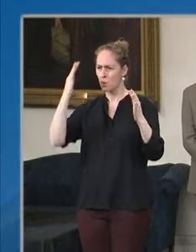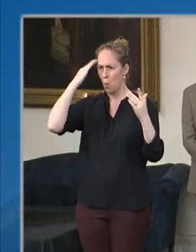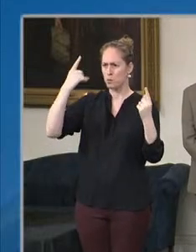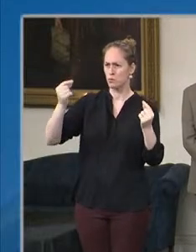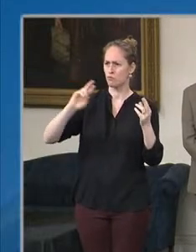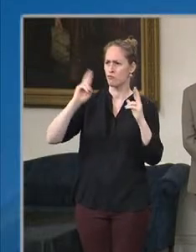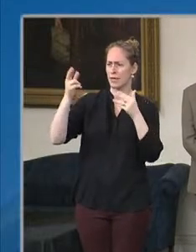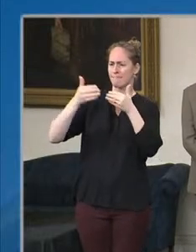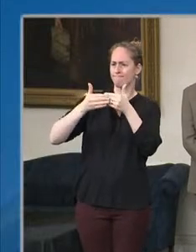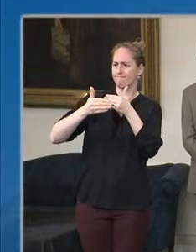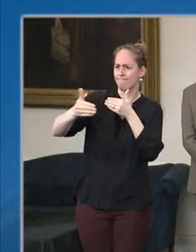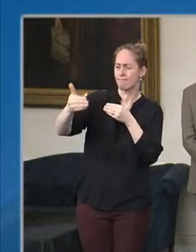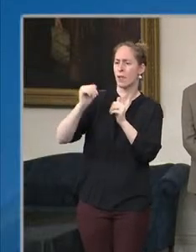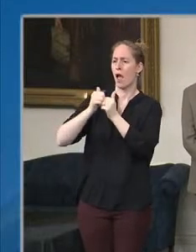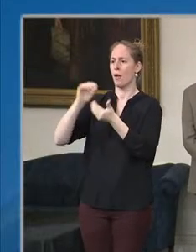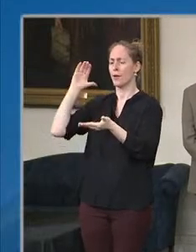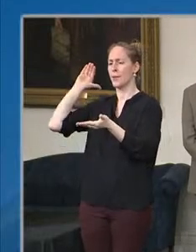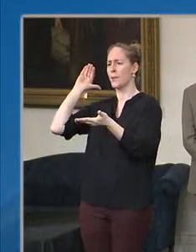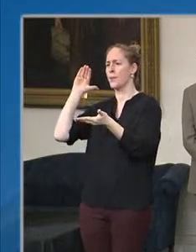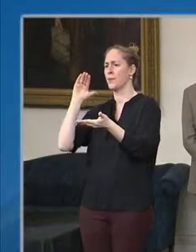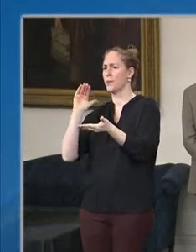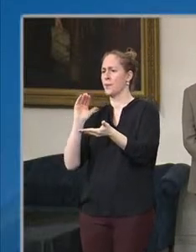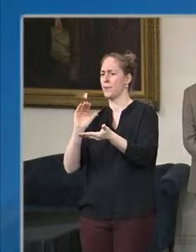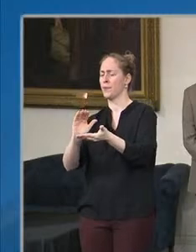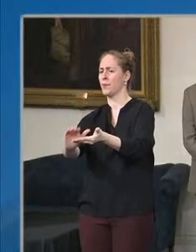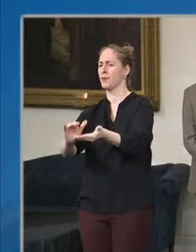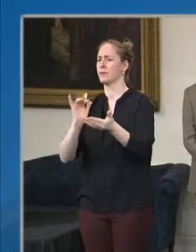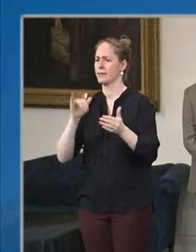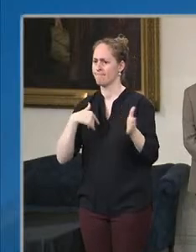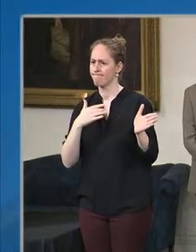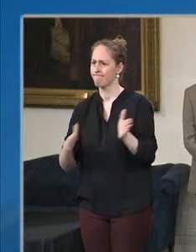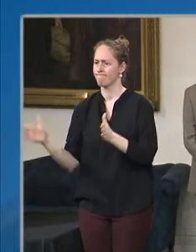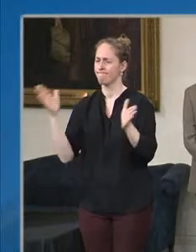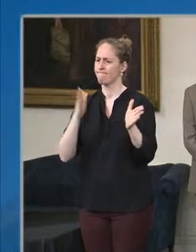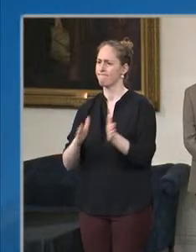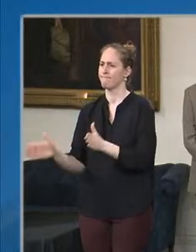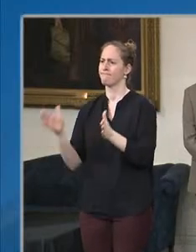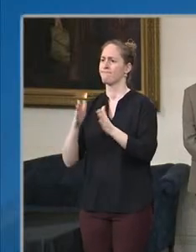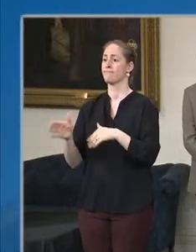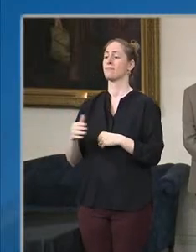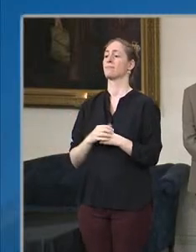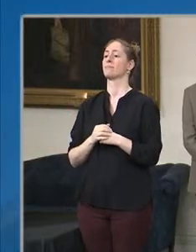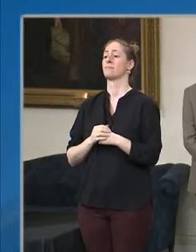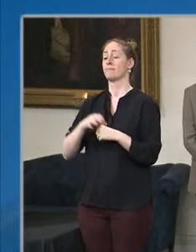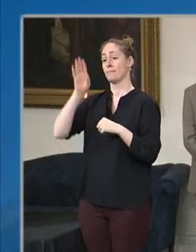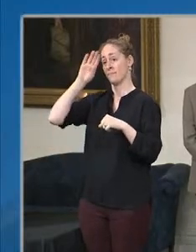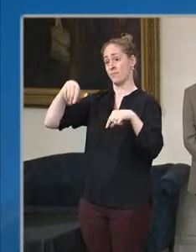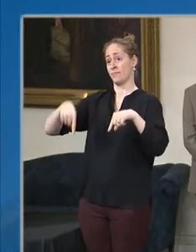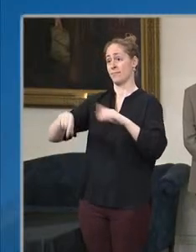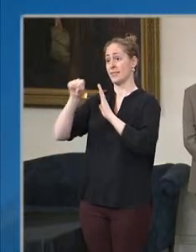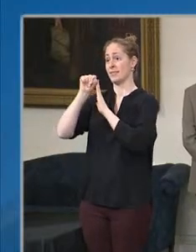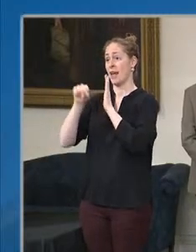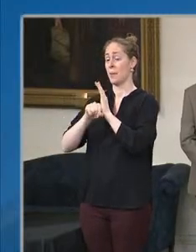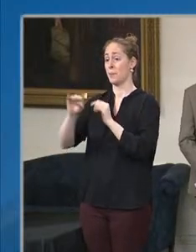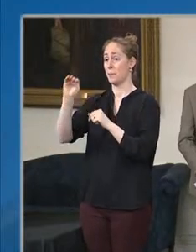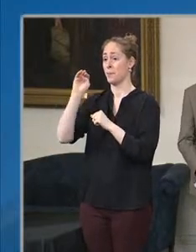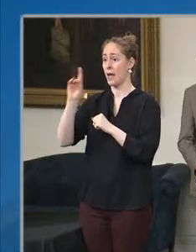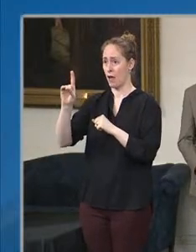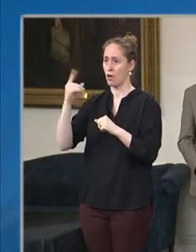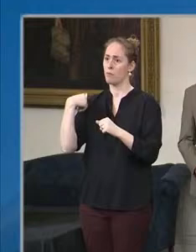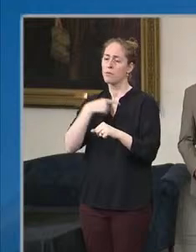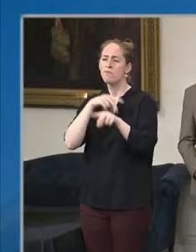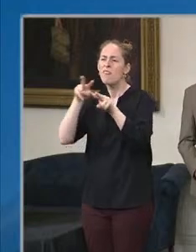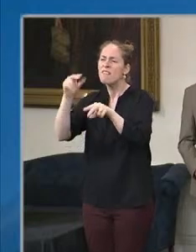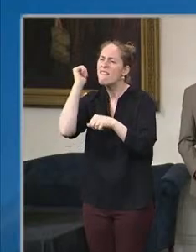required. While here in Maryland, we continue to take constant actions on a daily basis to fight this virus from